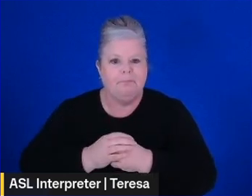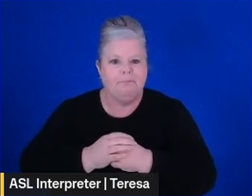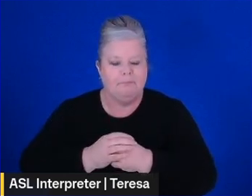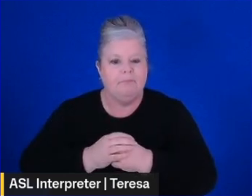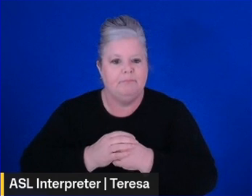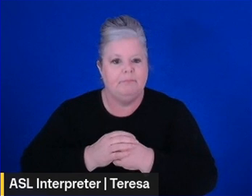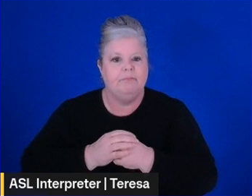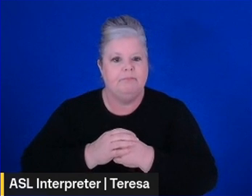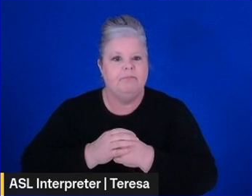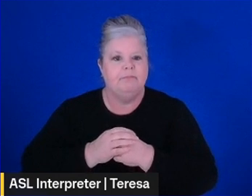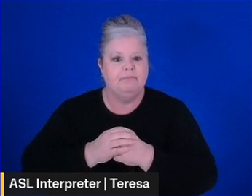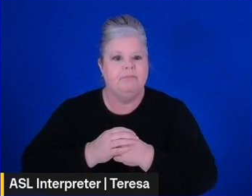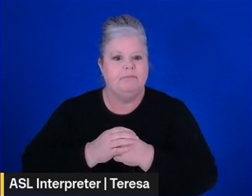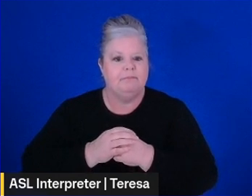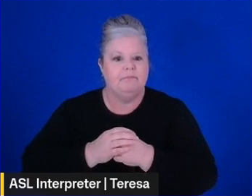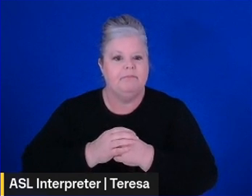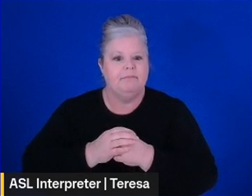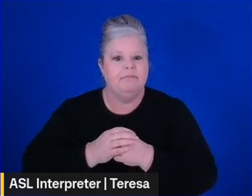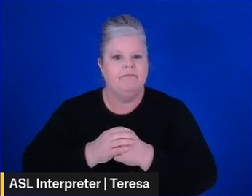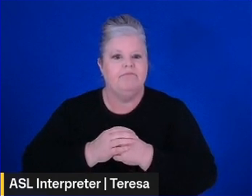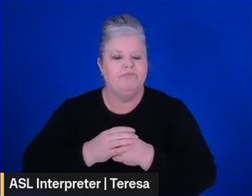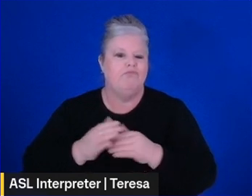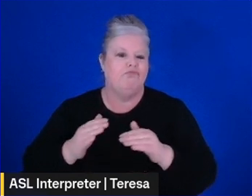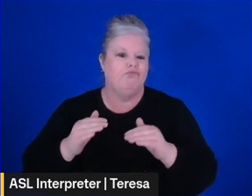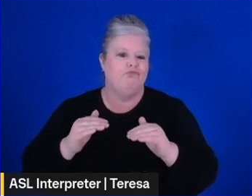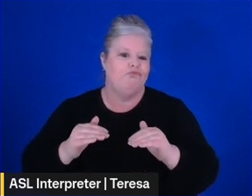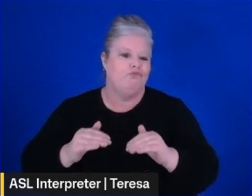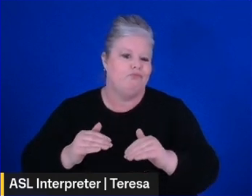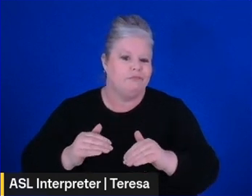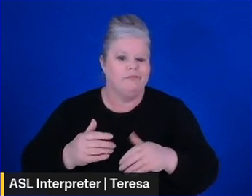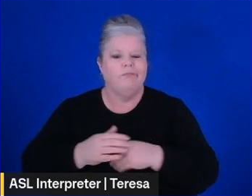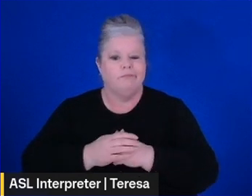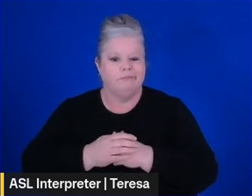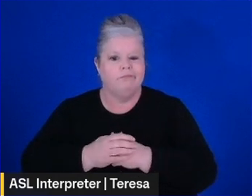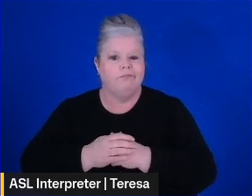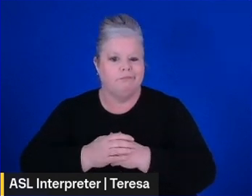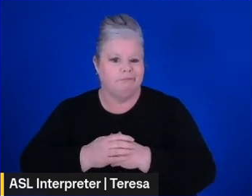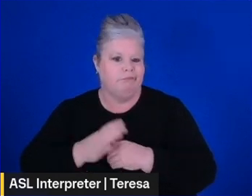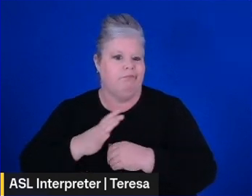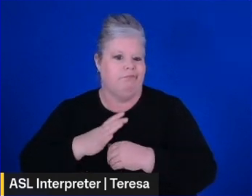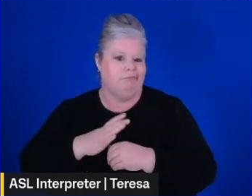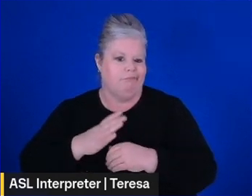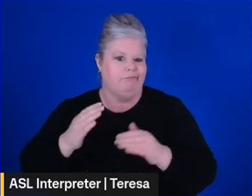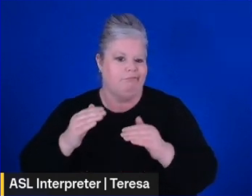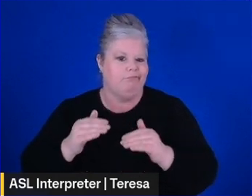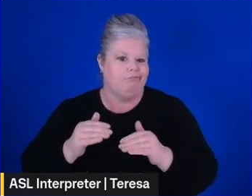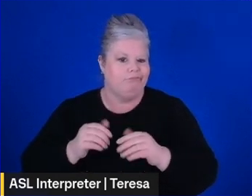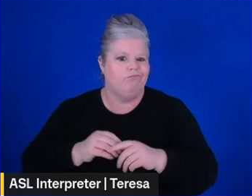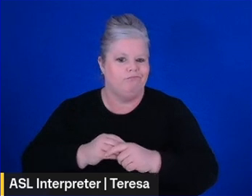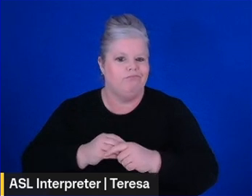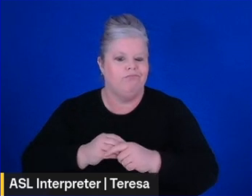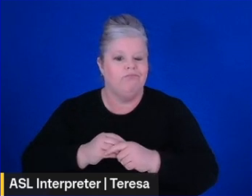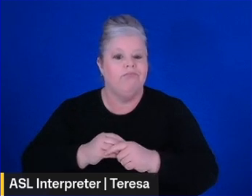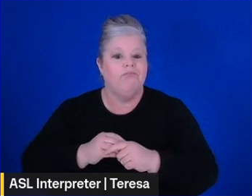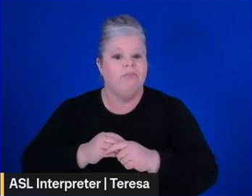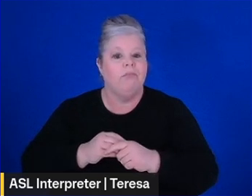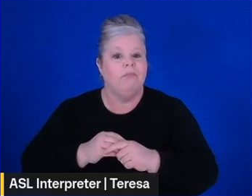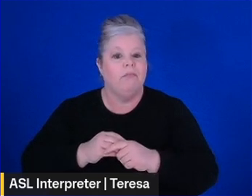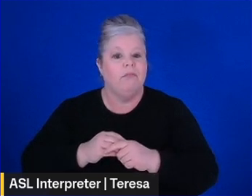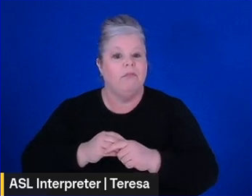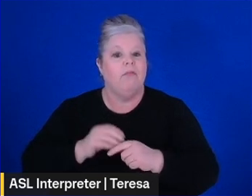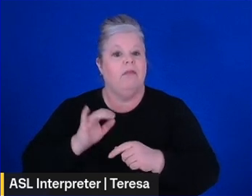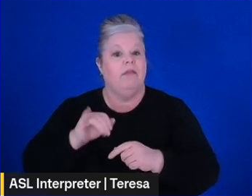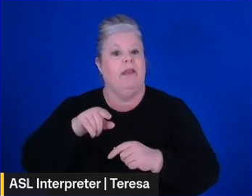A summary is also required, but I will make the thing simple. And that's the